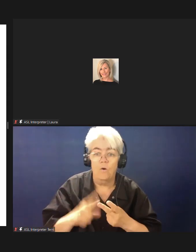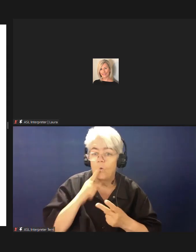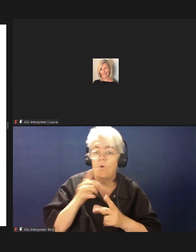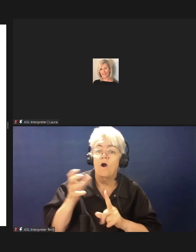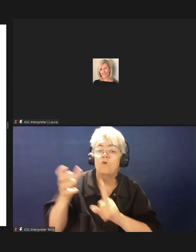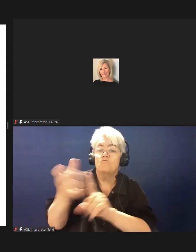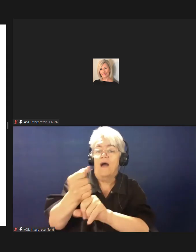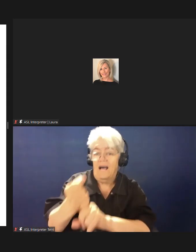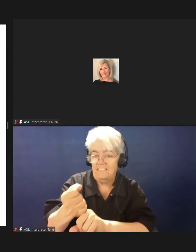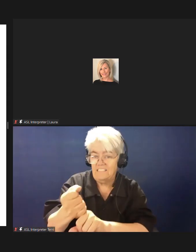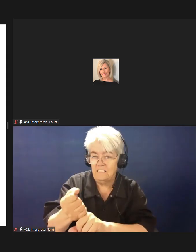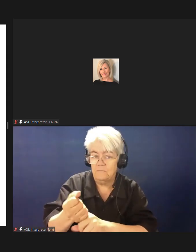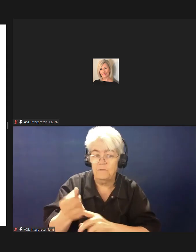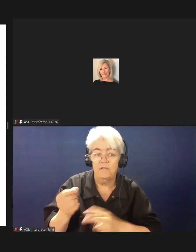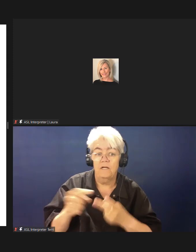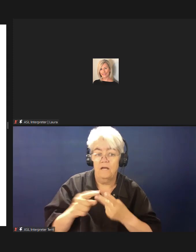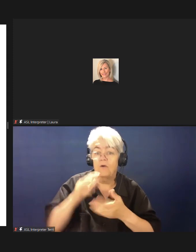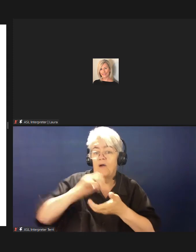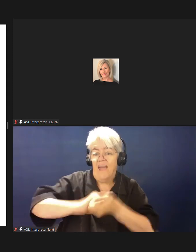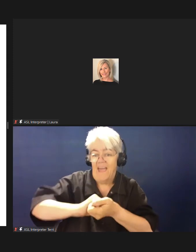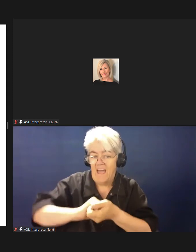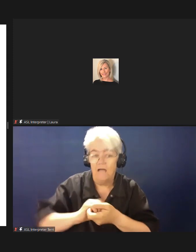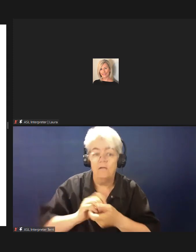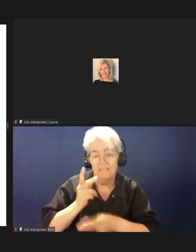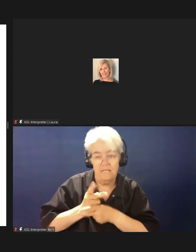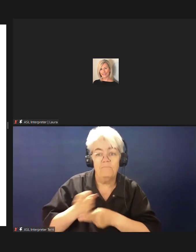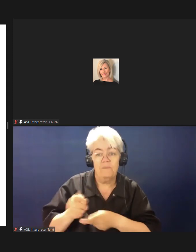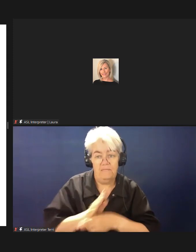adult's finger or hand, but keep them busy.